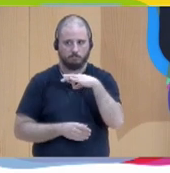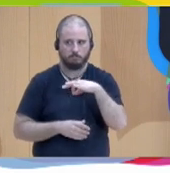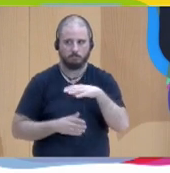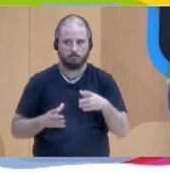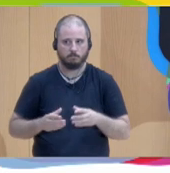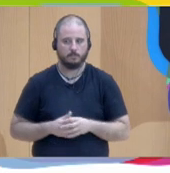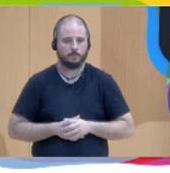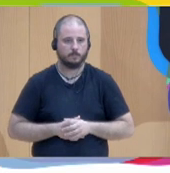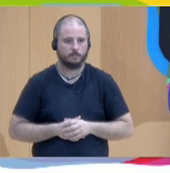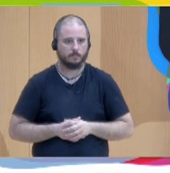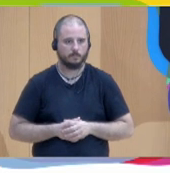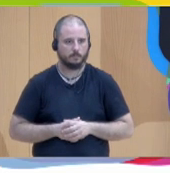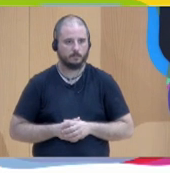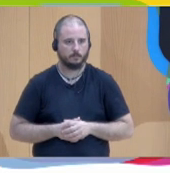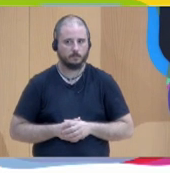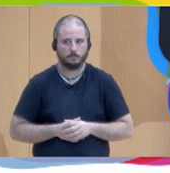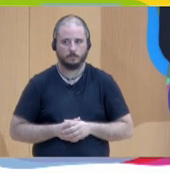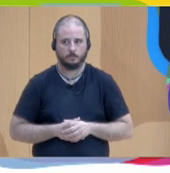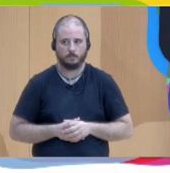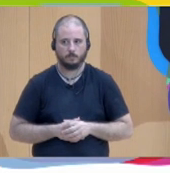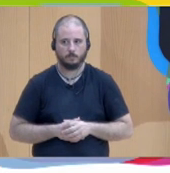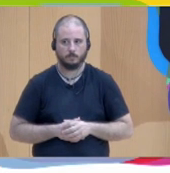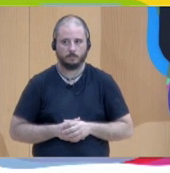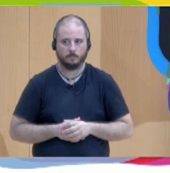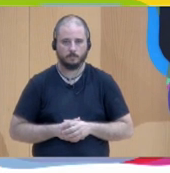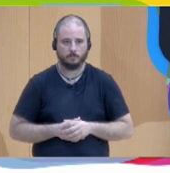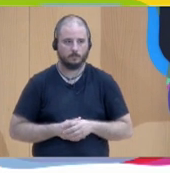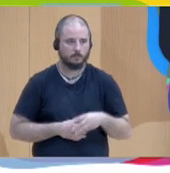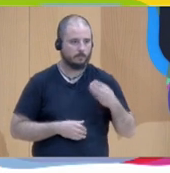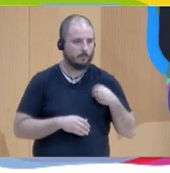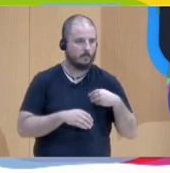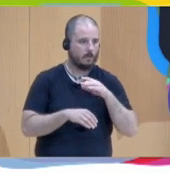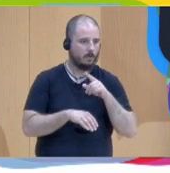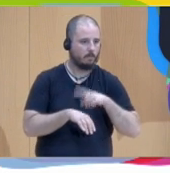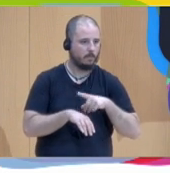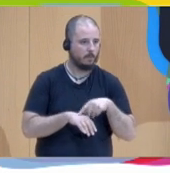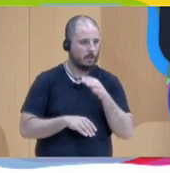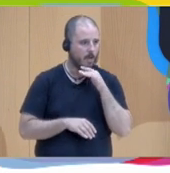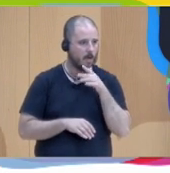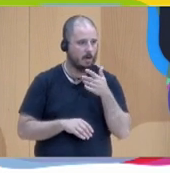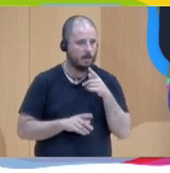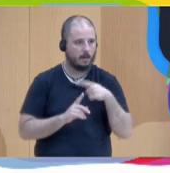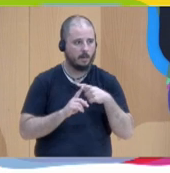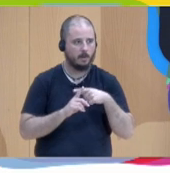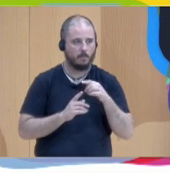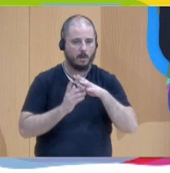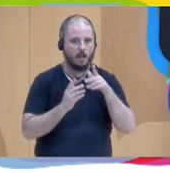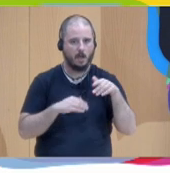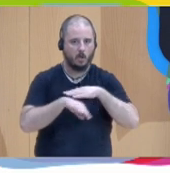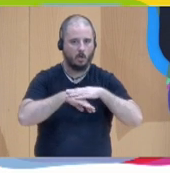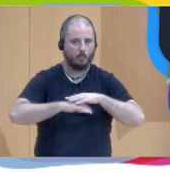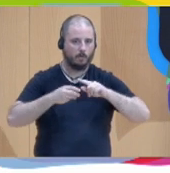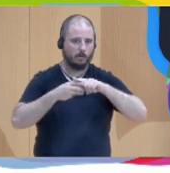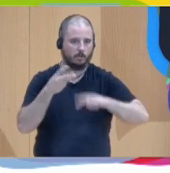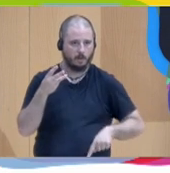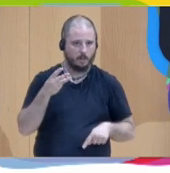aspects. There are the municipalities, which are responsible for those municipality